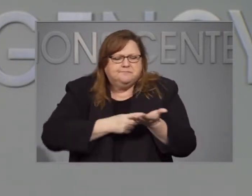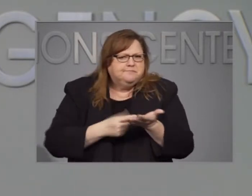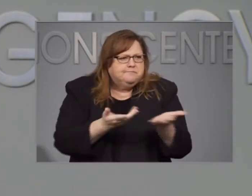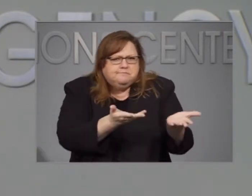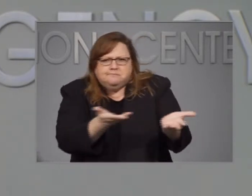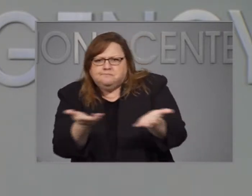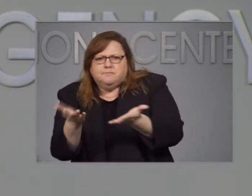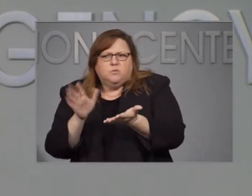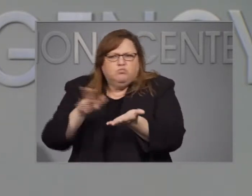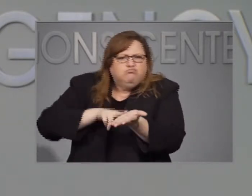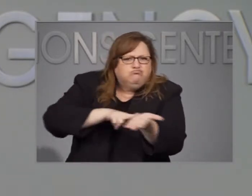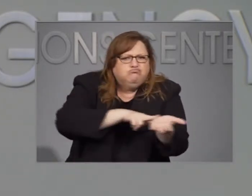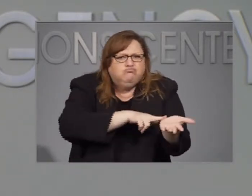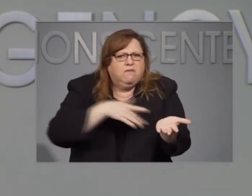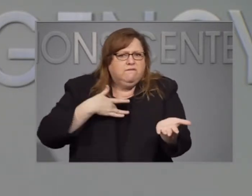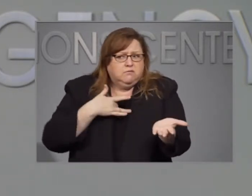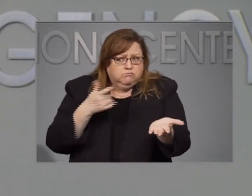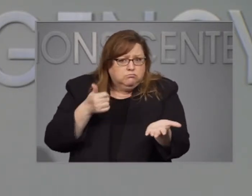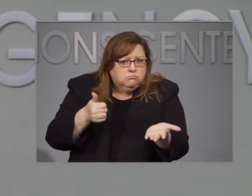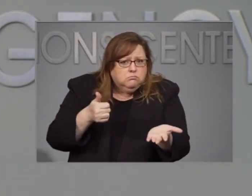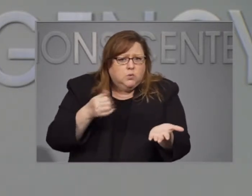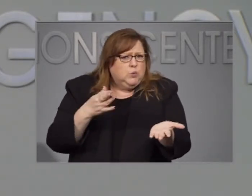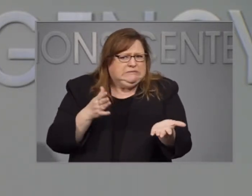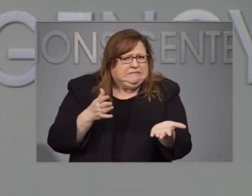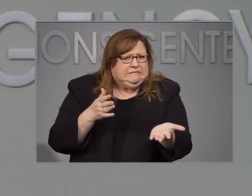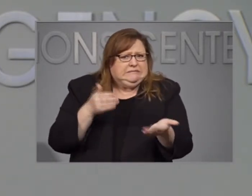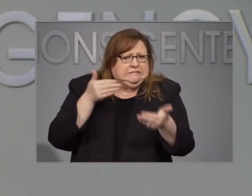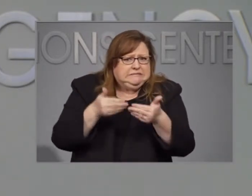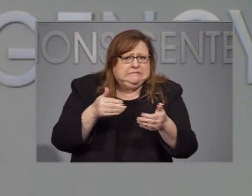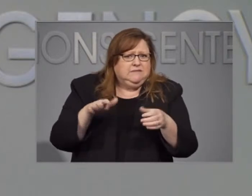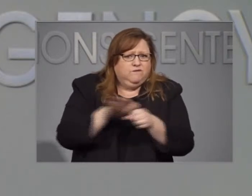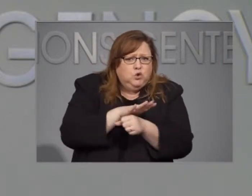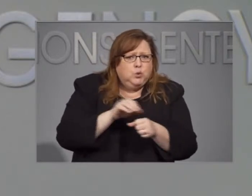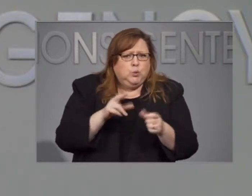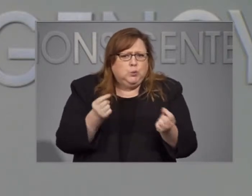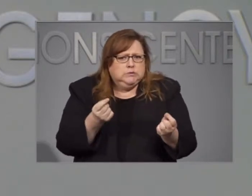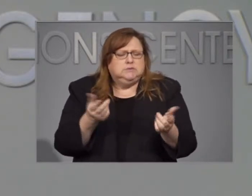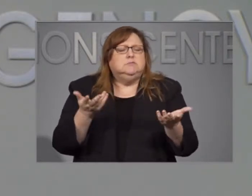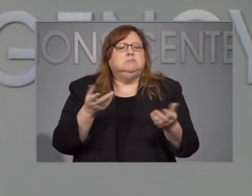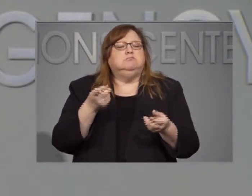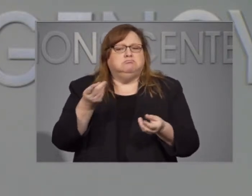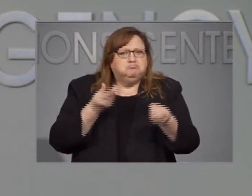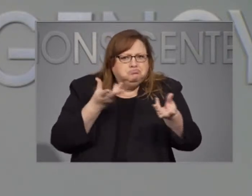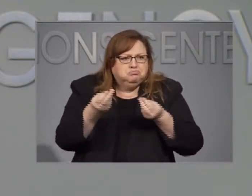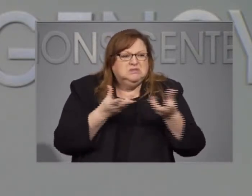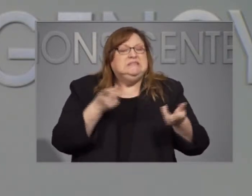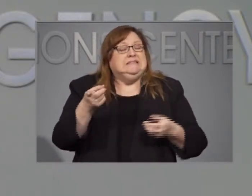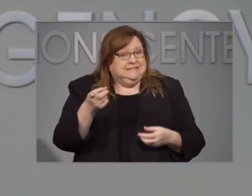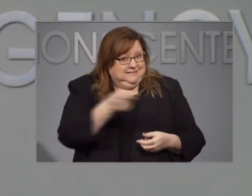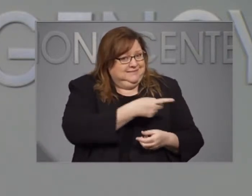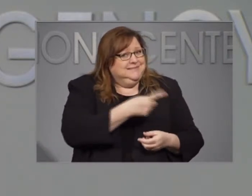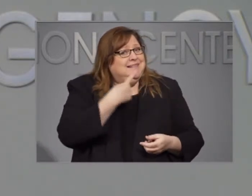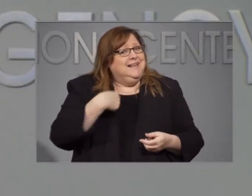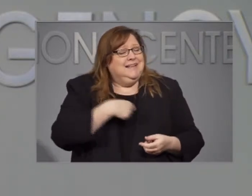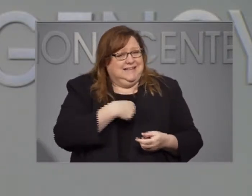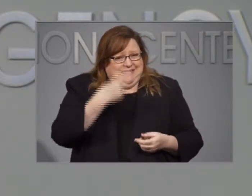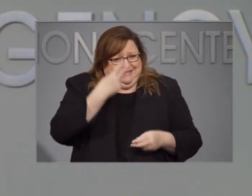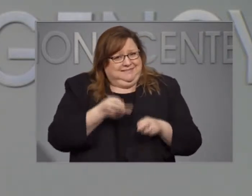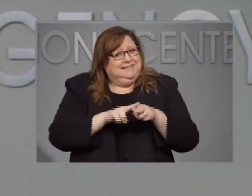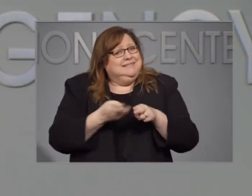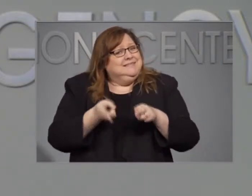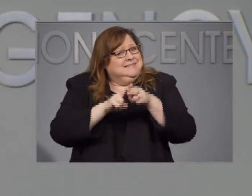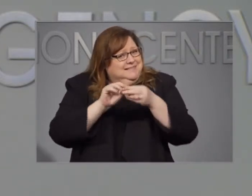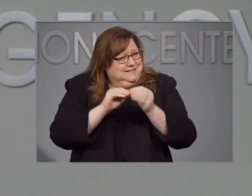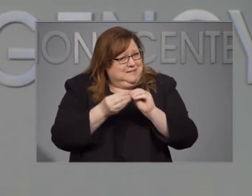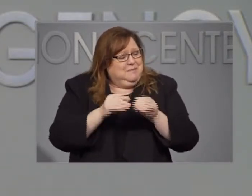on where they see, how they see things close to the ground. And obviously they are seeing those trends as well. But what I would say